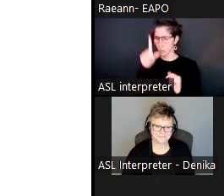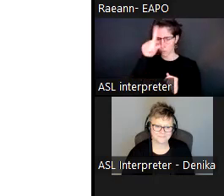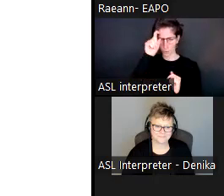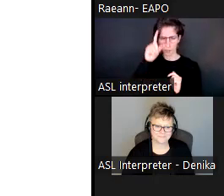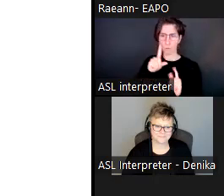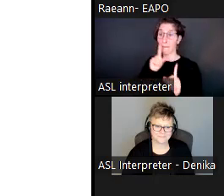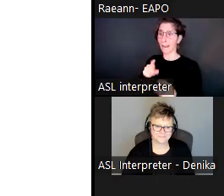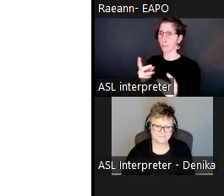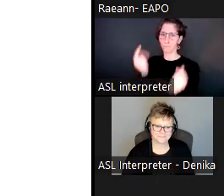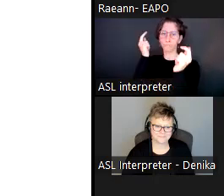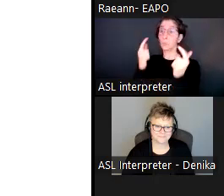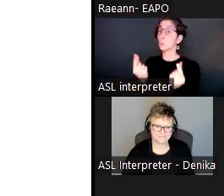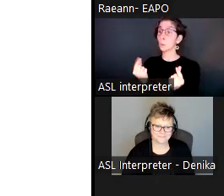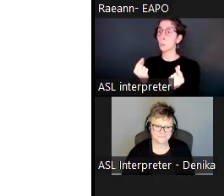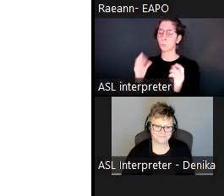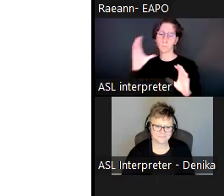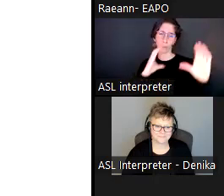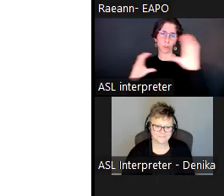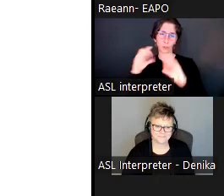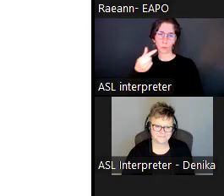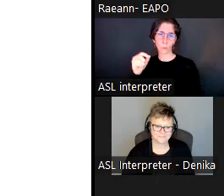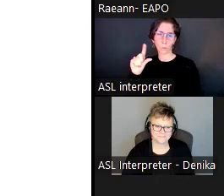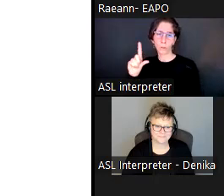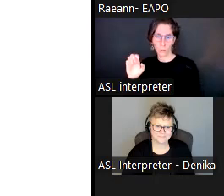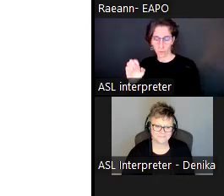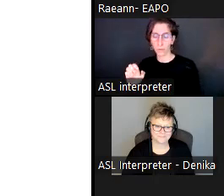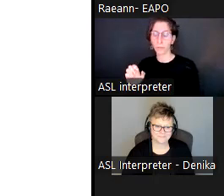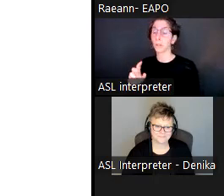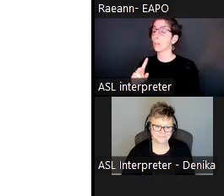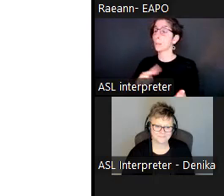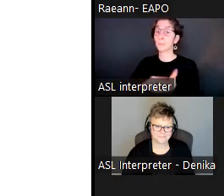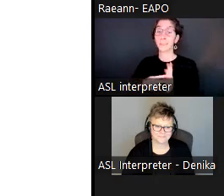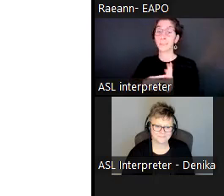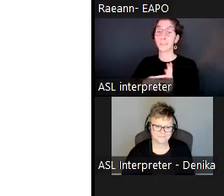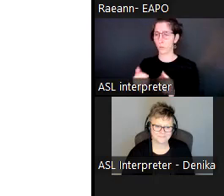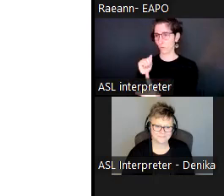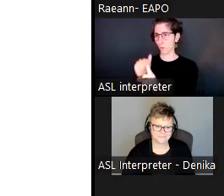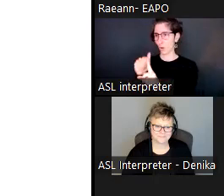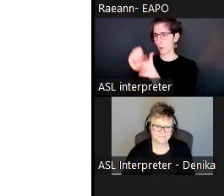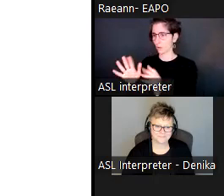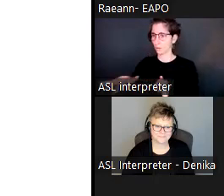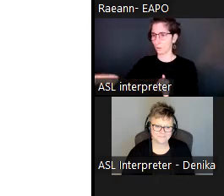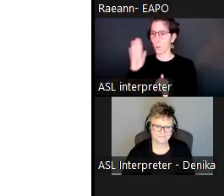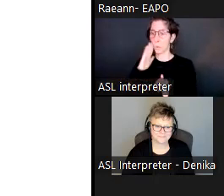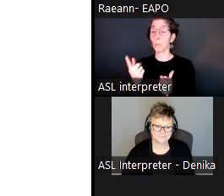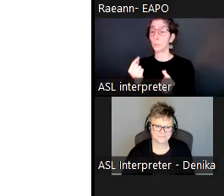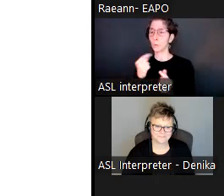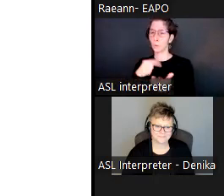like Google. So fraudsters will often pay for their information or website to be listed among the top